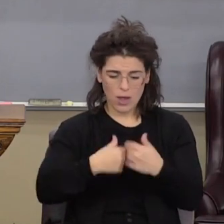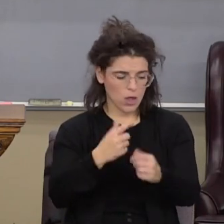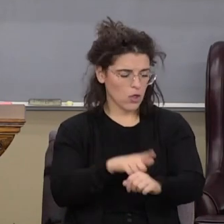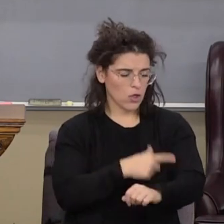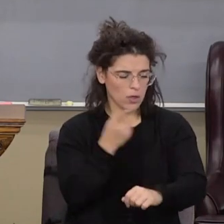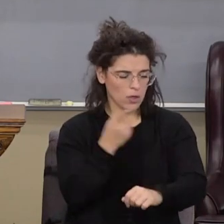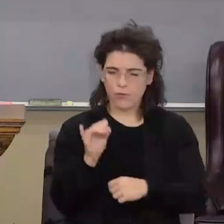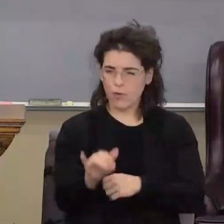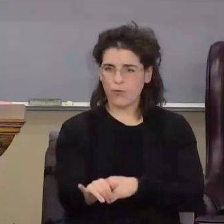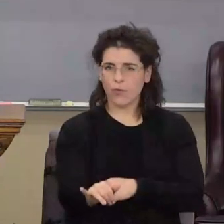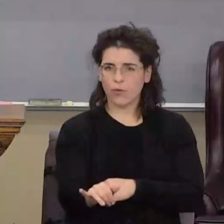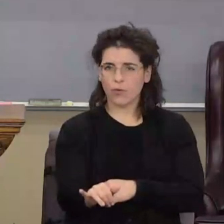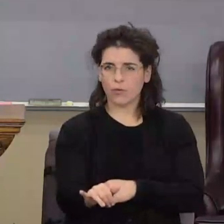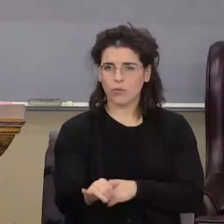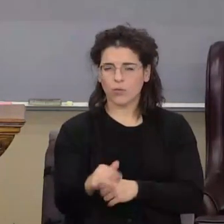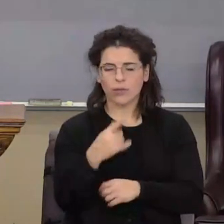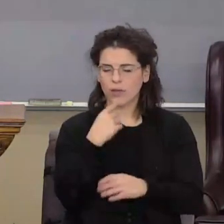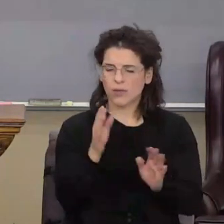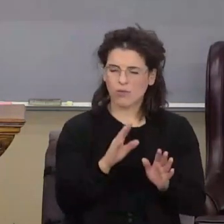They say, well, it's just until the book of Joshua.